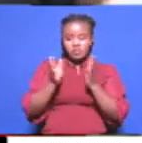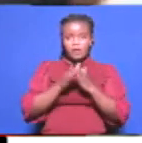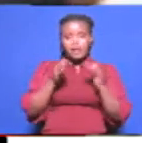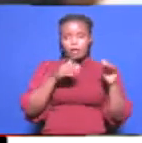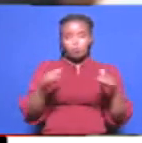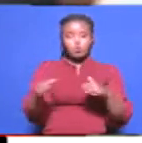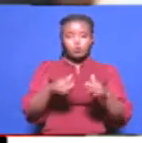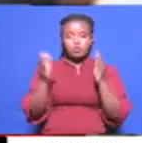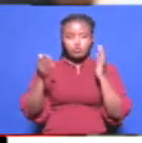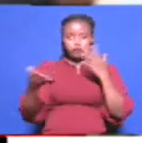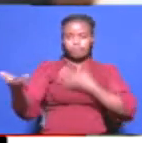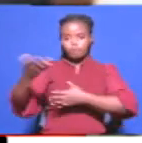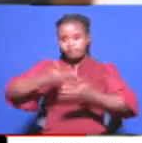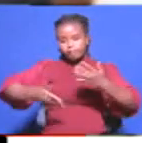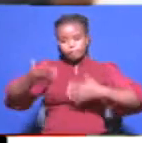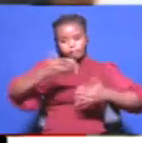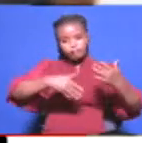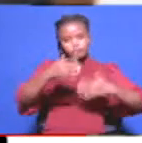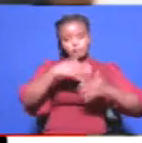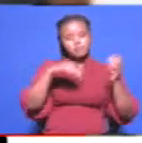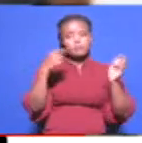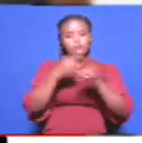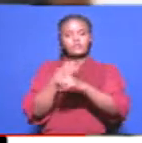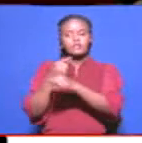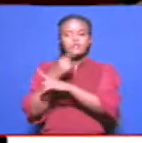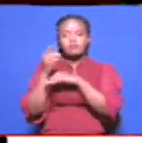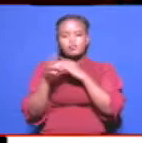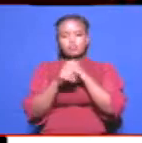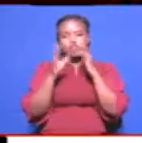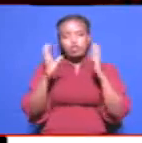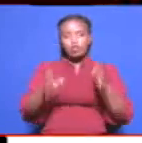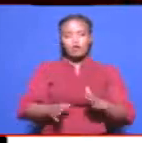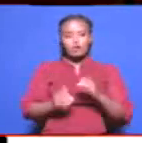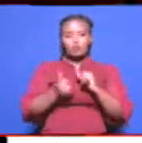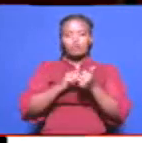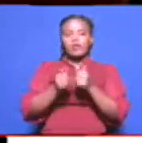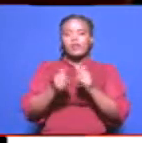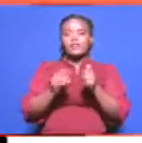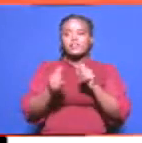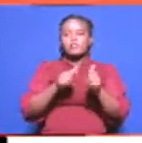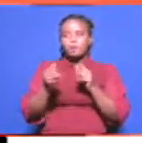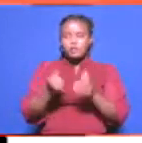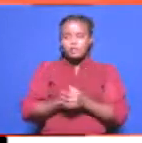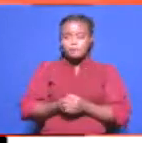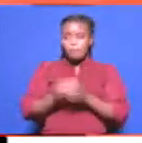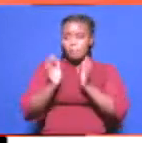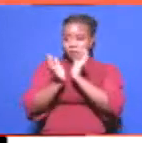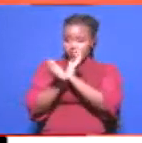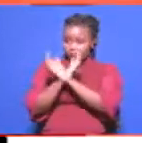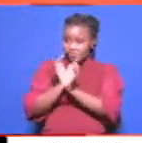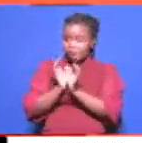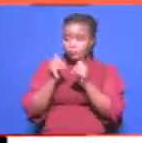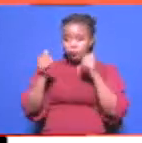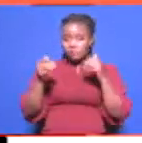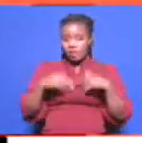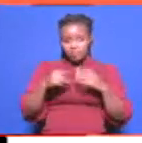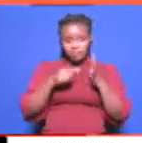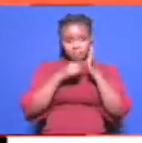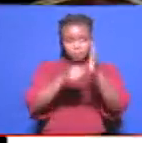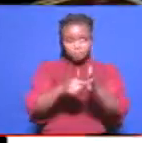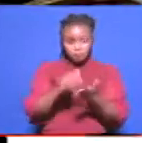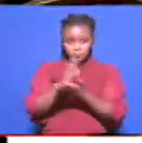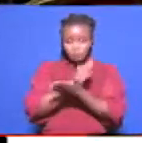and interact with various actors in the sports industry. The facility, which hosted an exhibition match between Ulinzi and